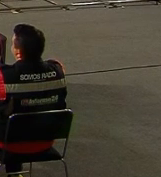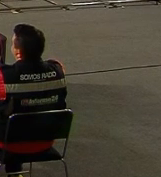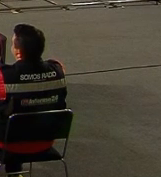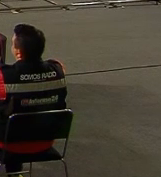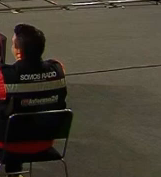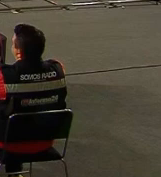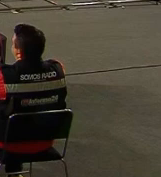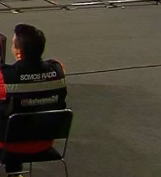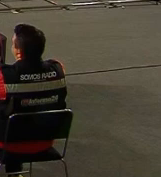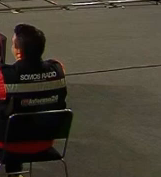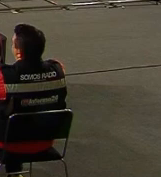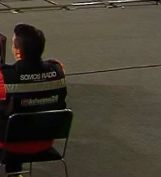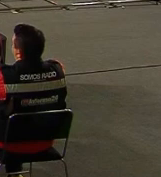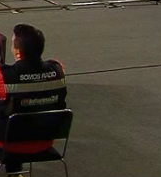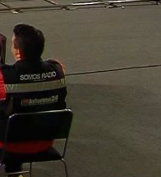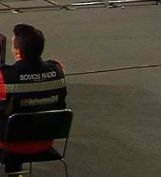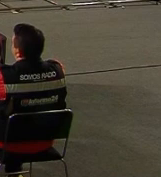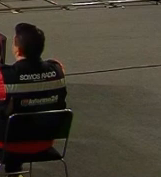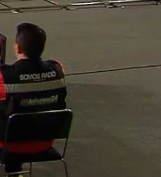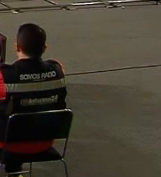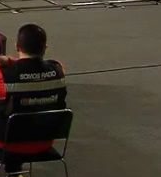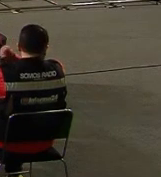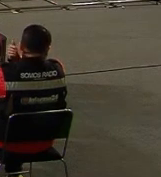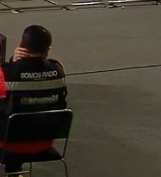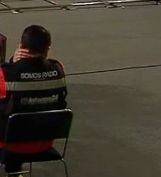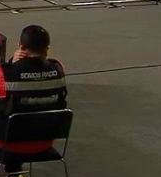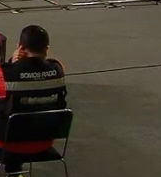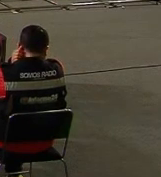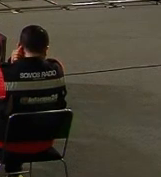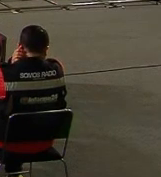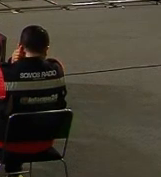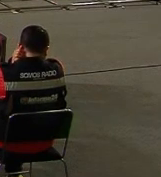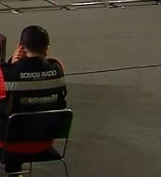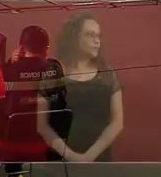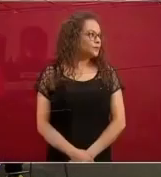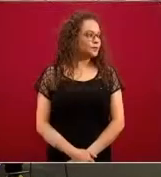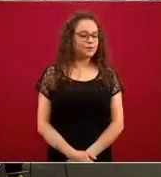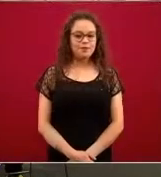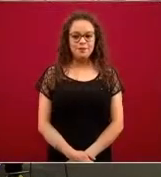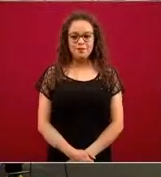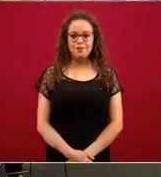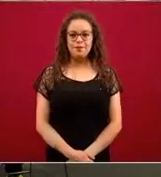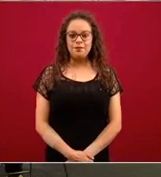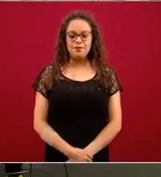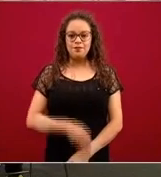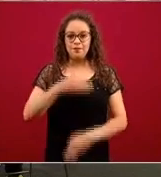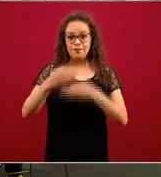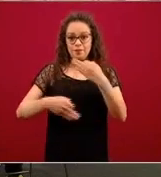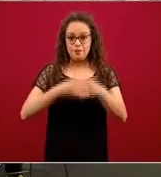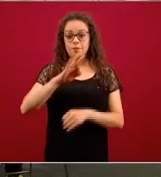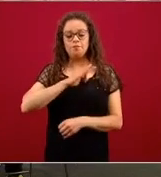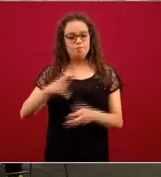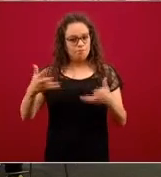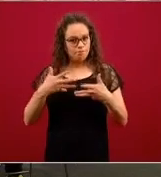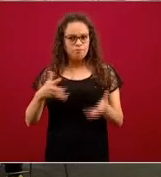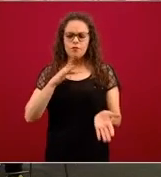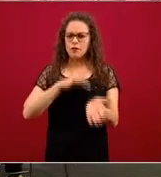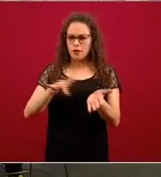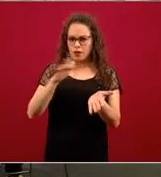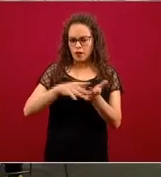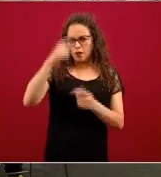has generated a variety of emotions in